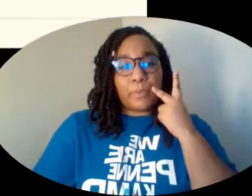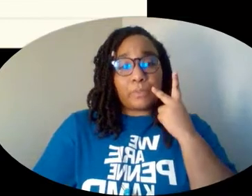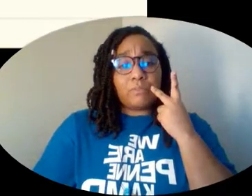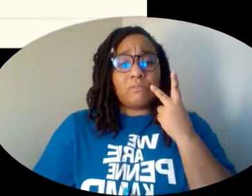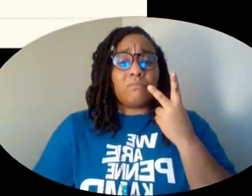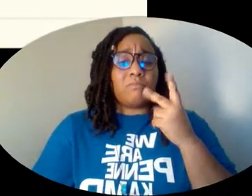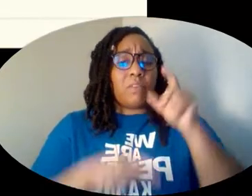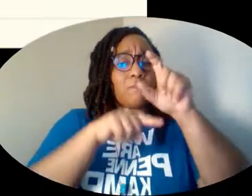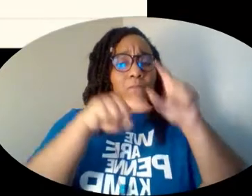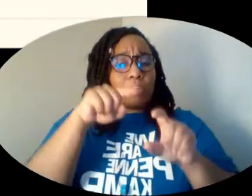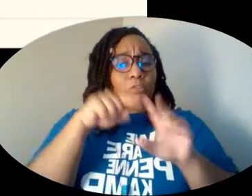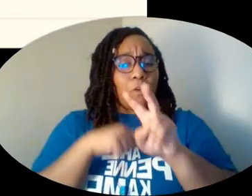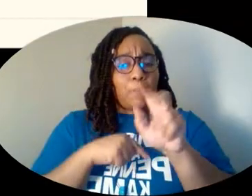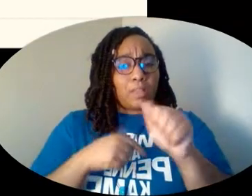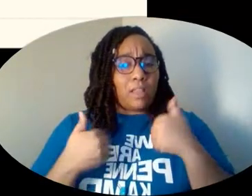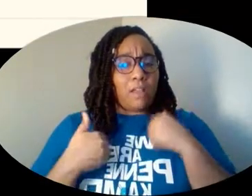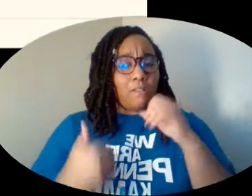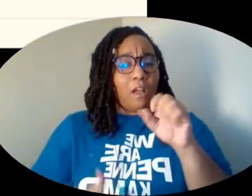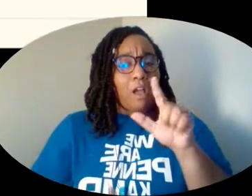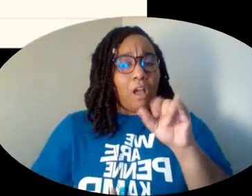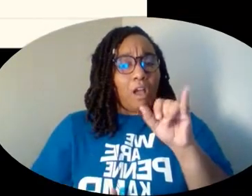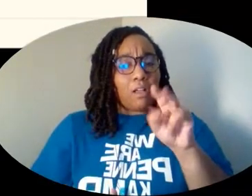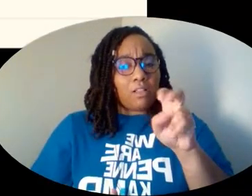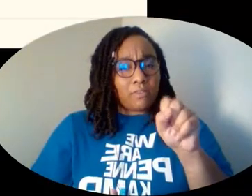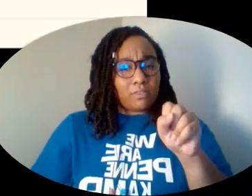What fraction of her pizza has olives?